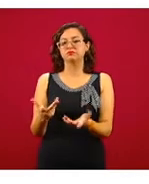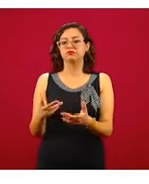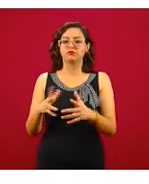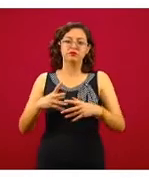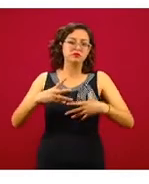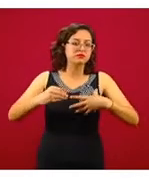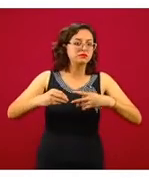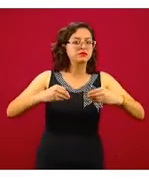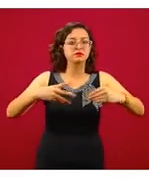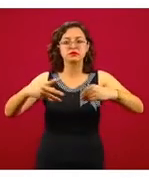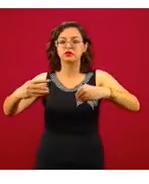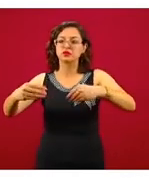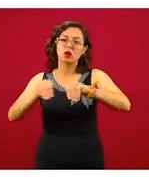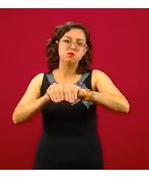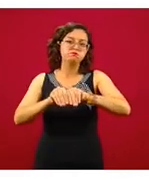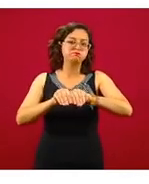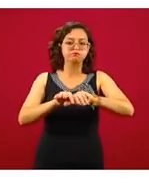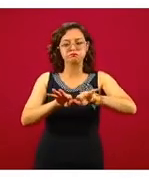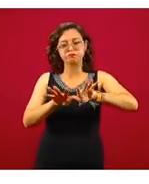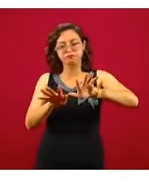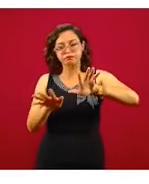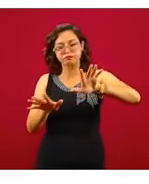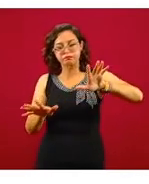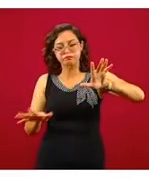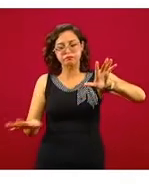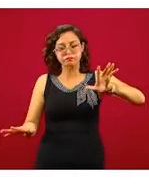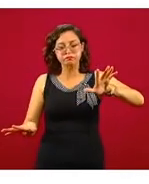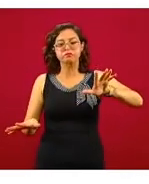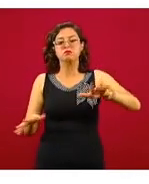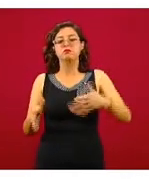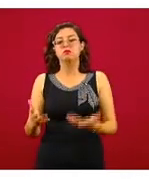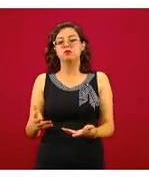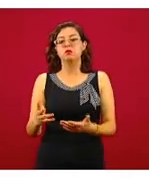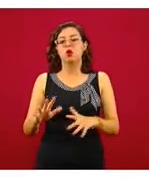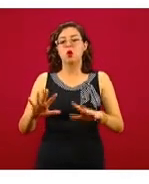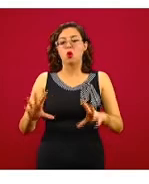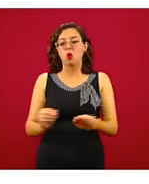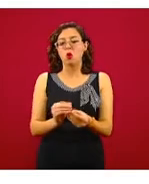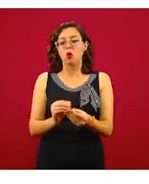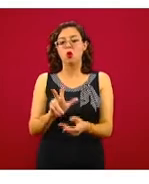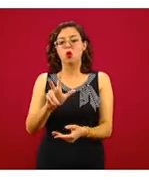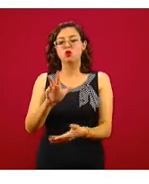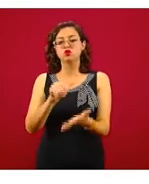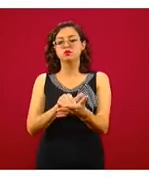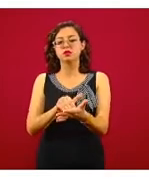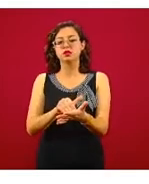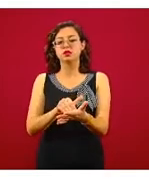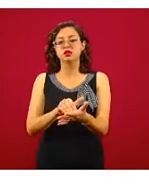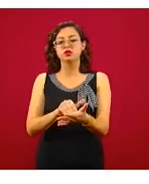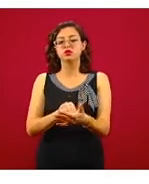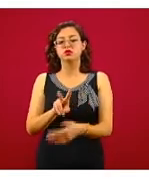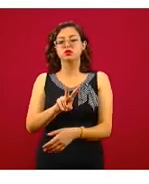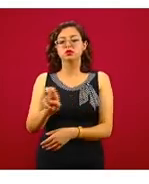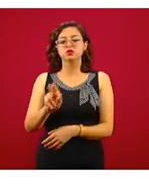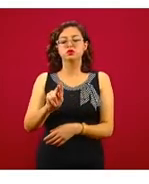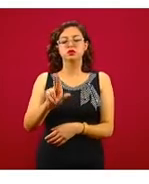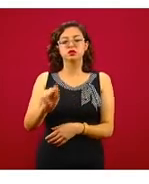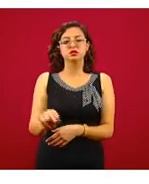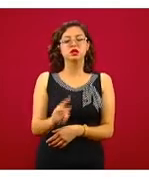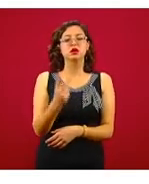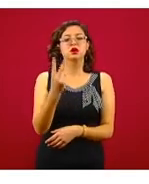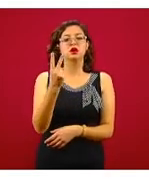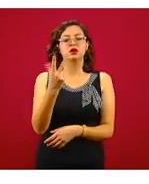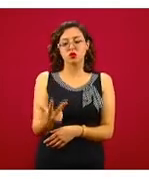the movimiento, ones who distribución y continue dispersión to spread the a disease la around and epidemia como continue tal, que to son be a los source of infection. And 8.288 casos que se han this number confirmado